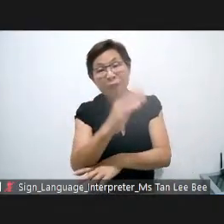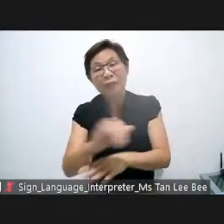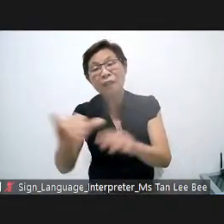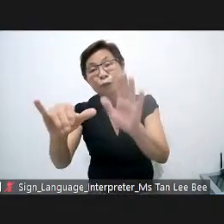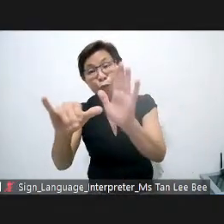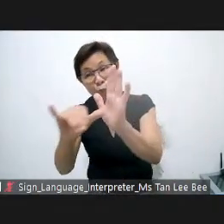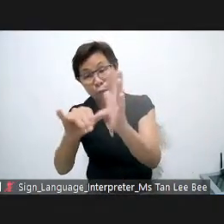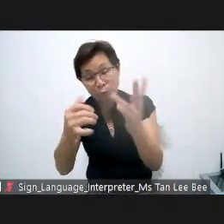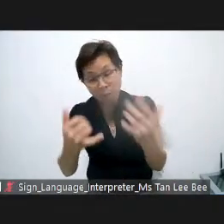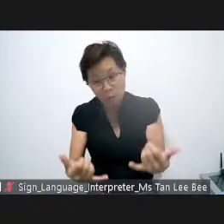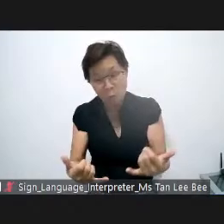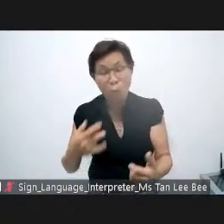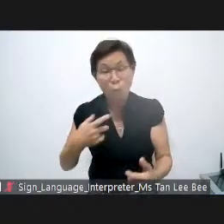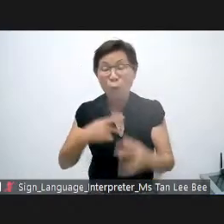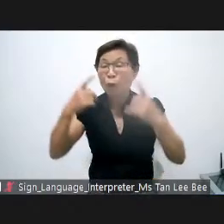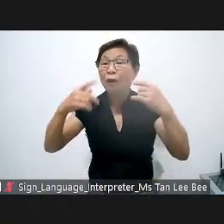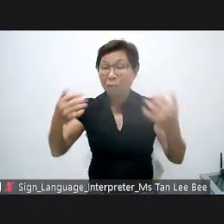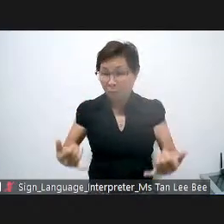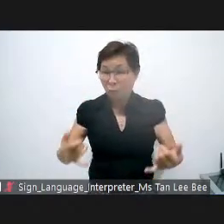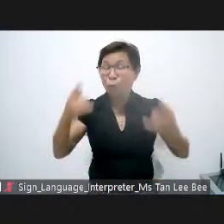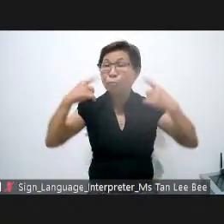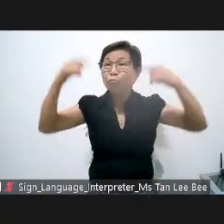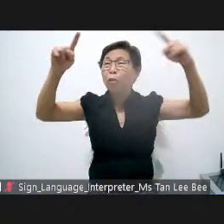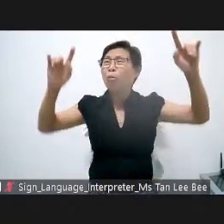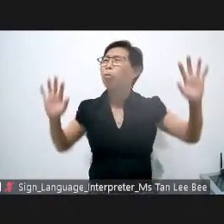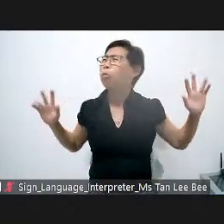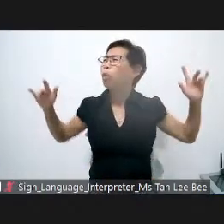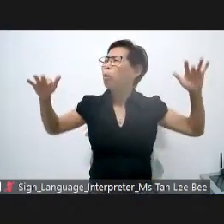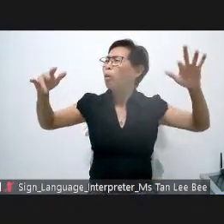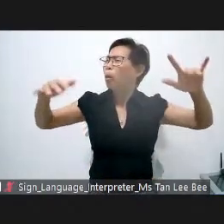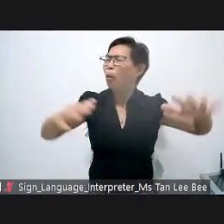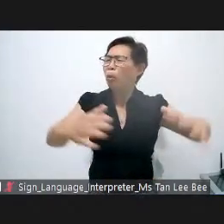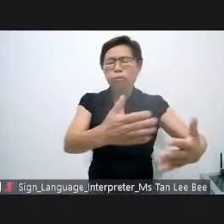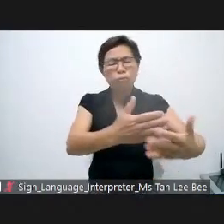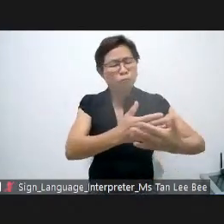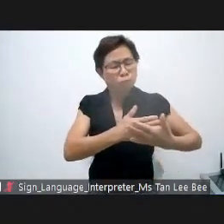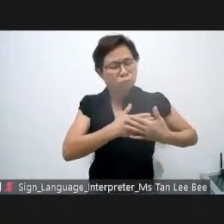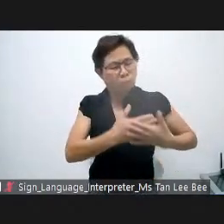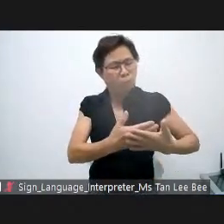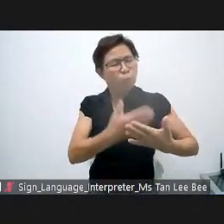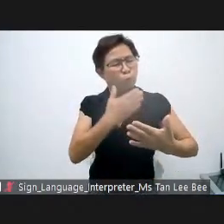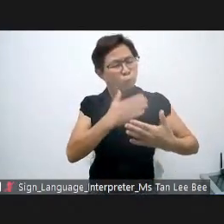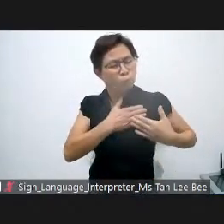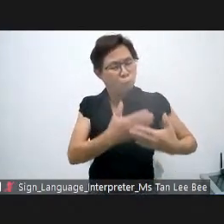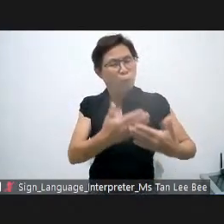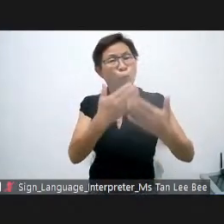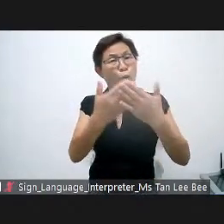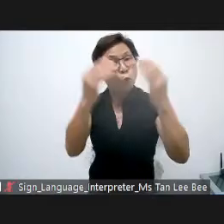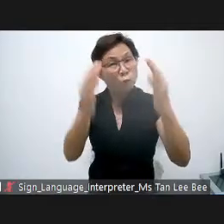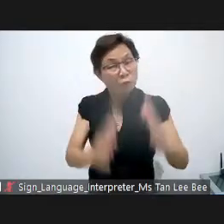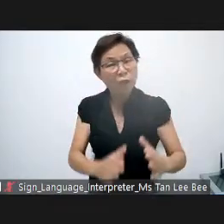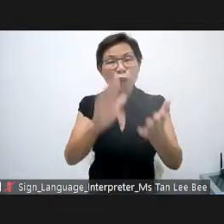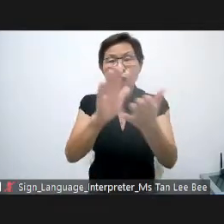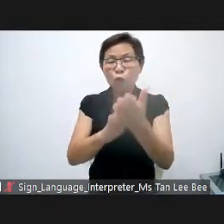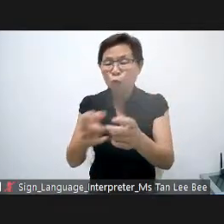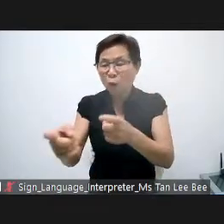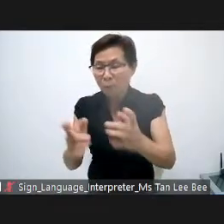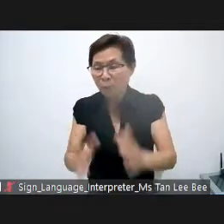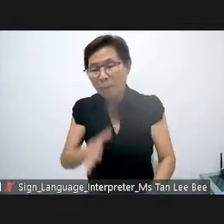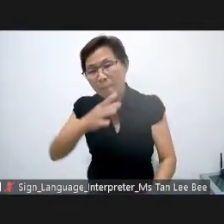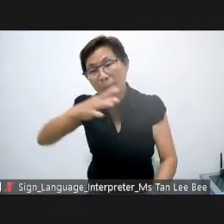Today, we have successfully gathered dedicated teachers, school administrators,